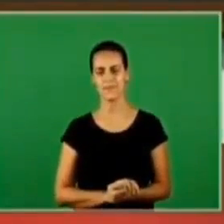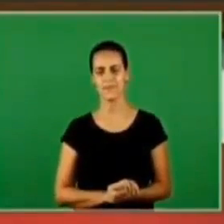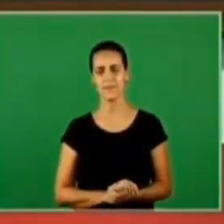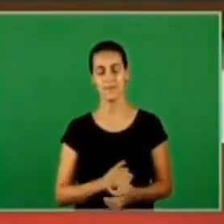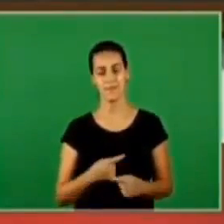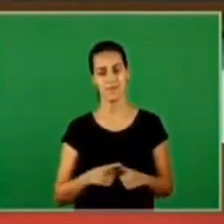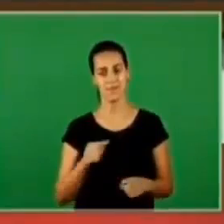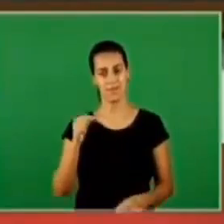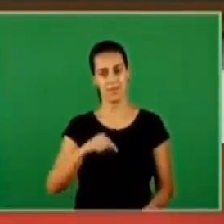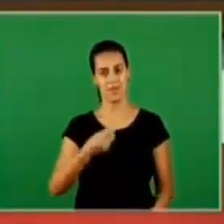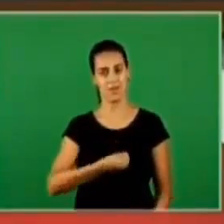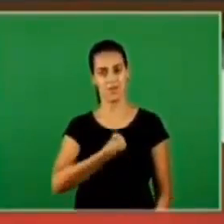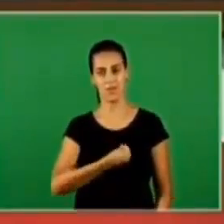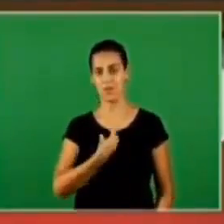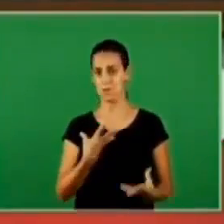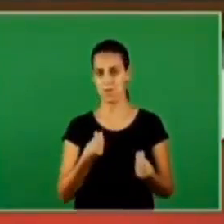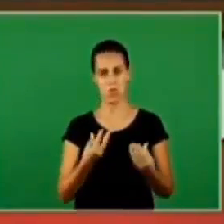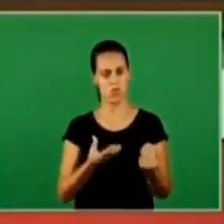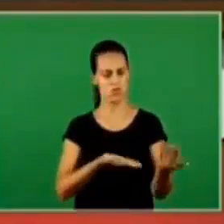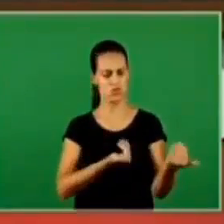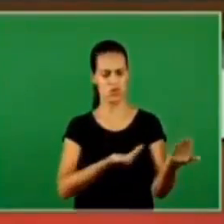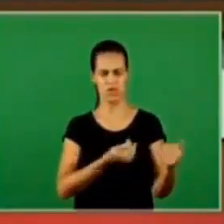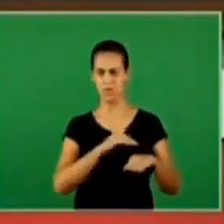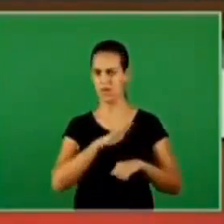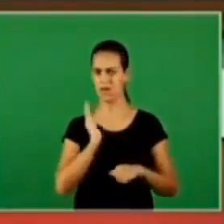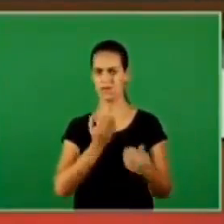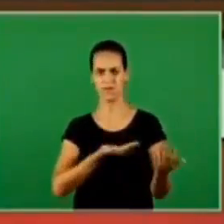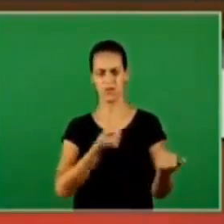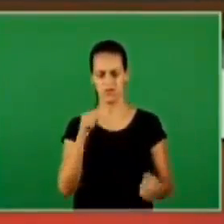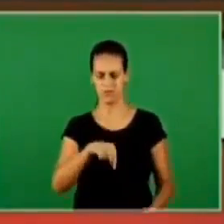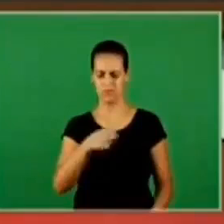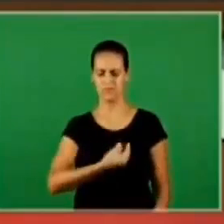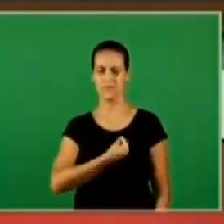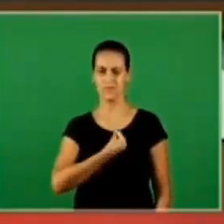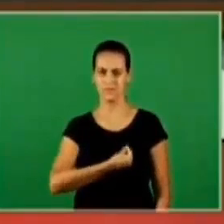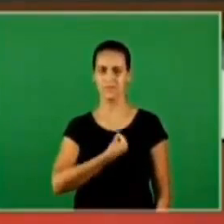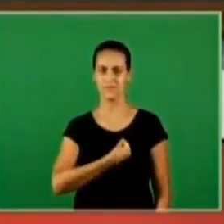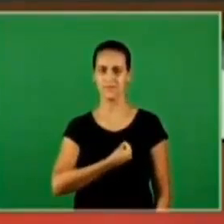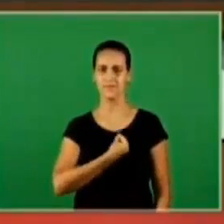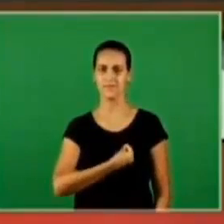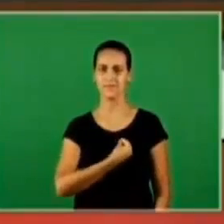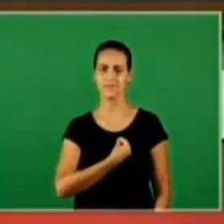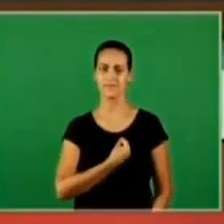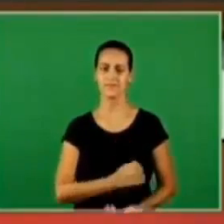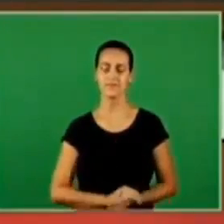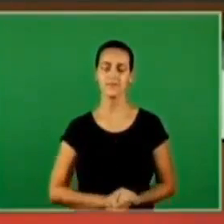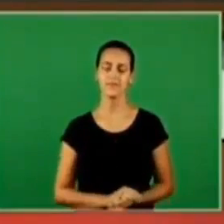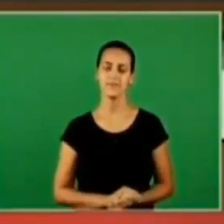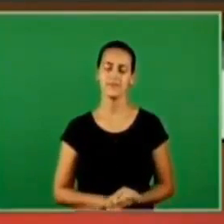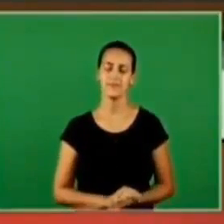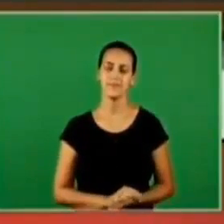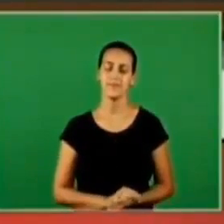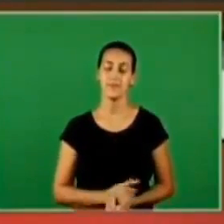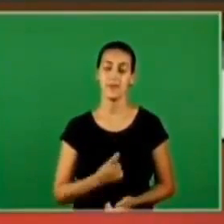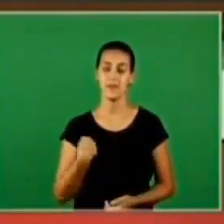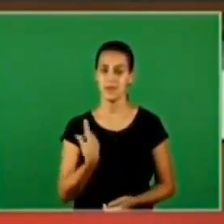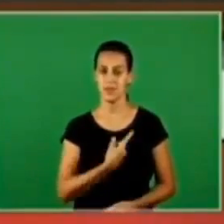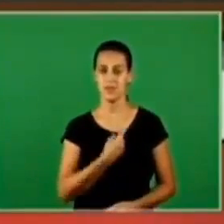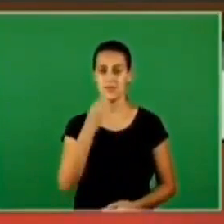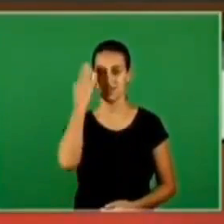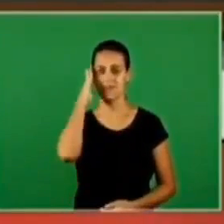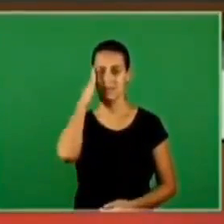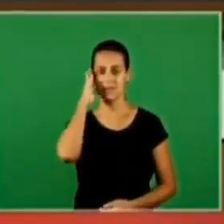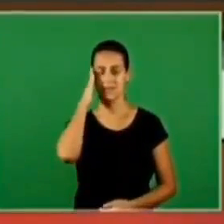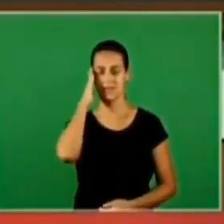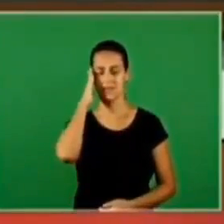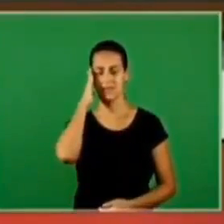But well, anyway, here is the greatest concentration of youth. My beloved, we have understood